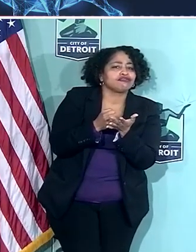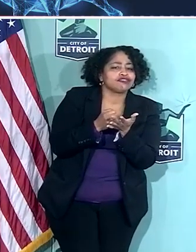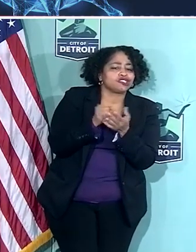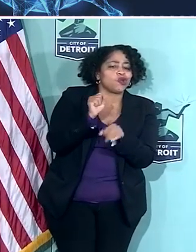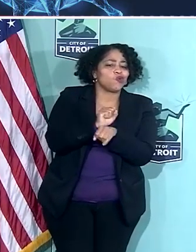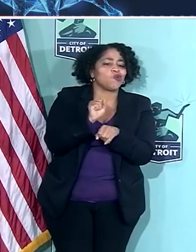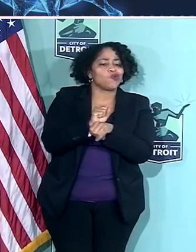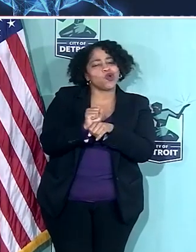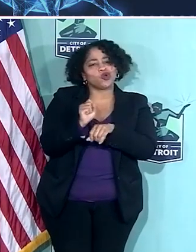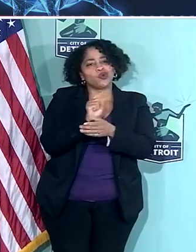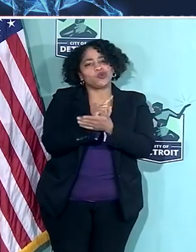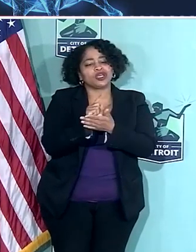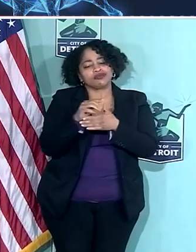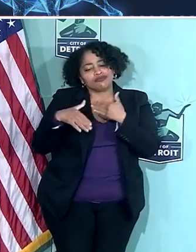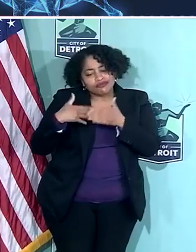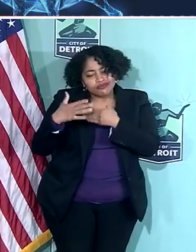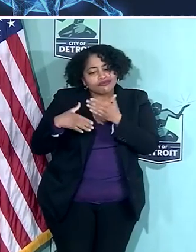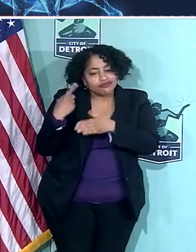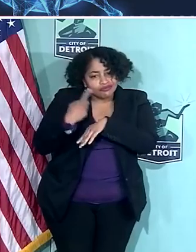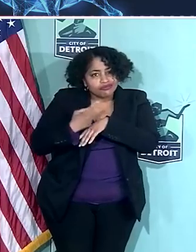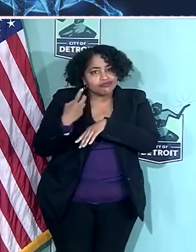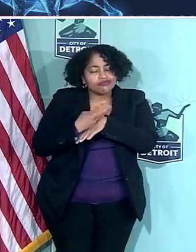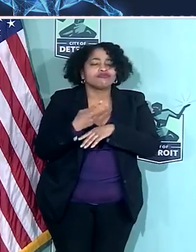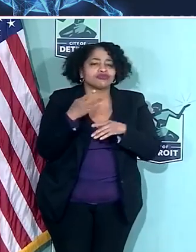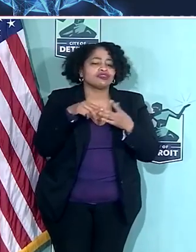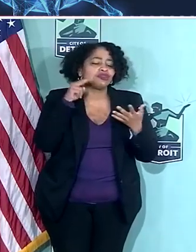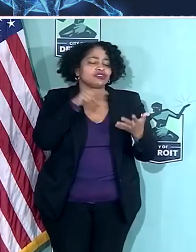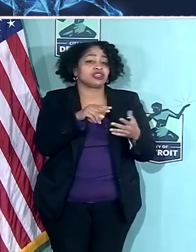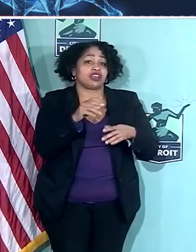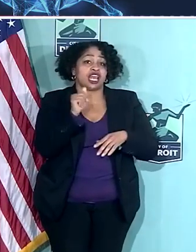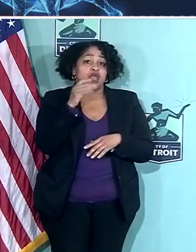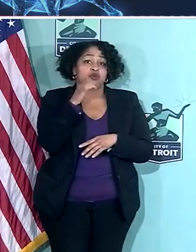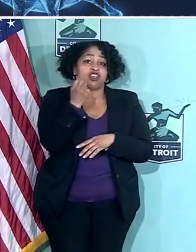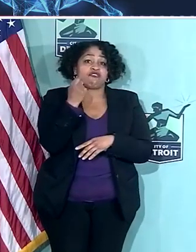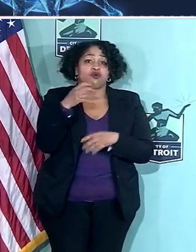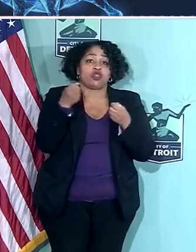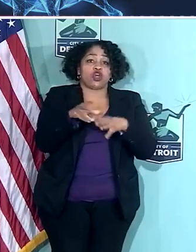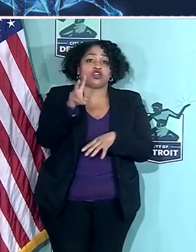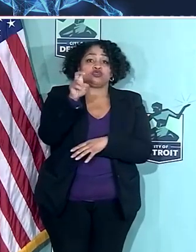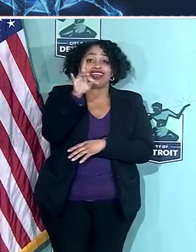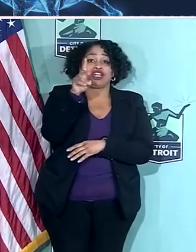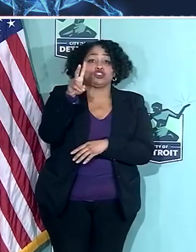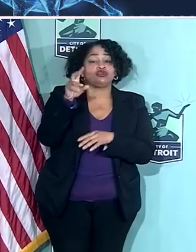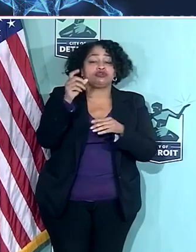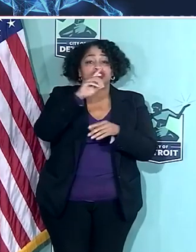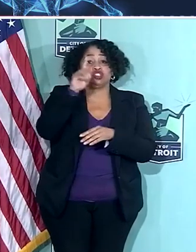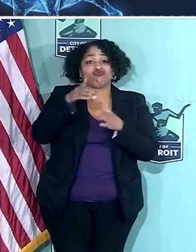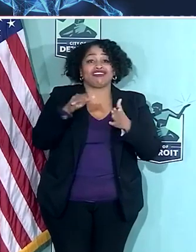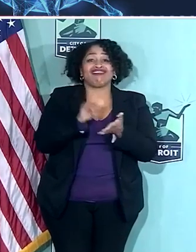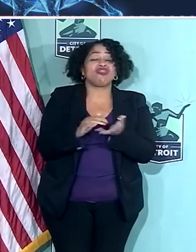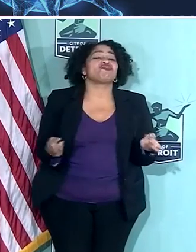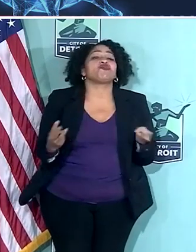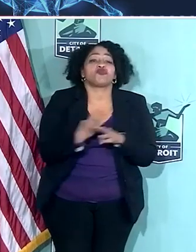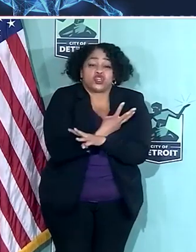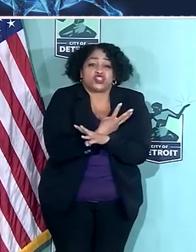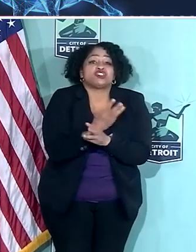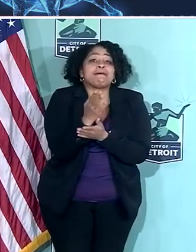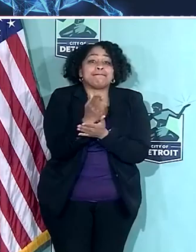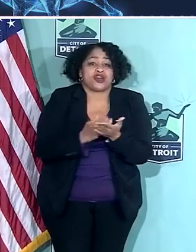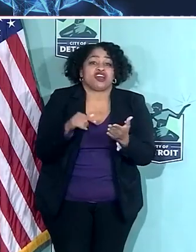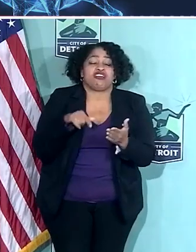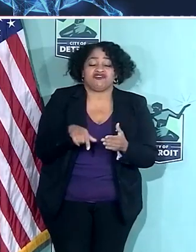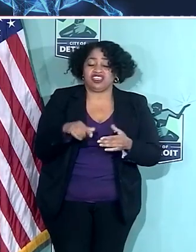week. But the week of April 11th, we lost 282 Detroiters. That was the worst part of